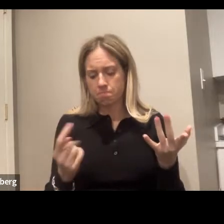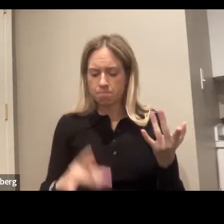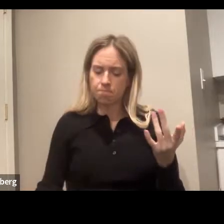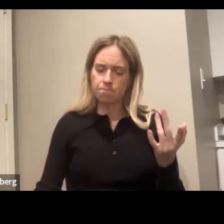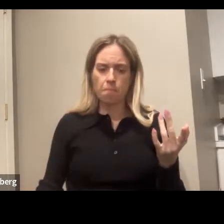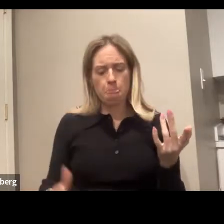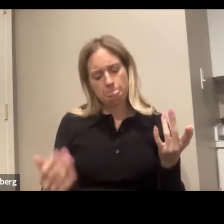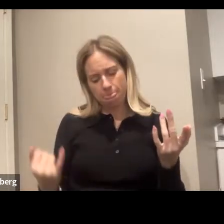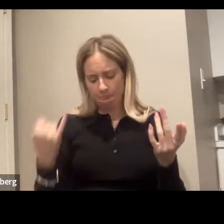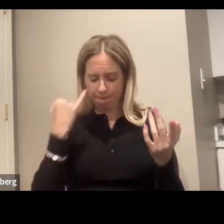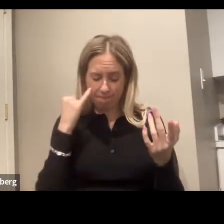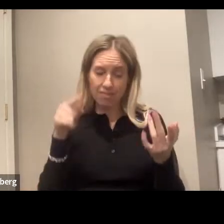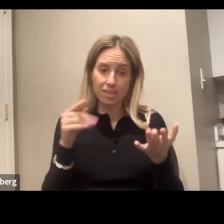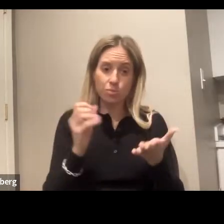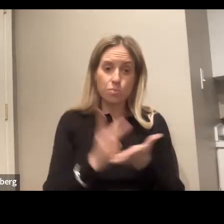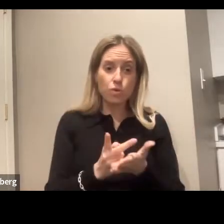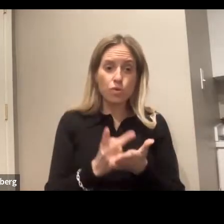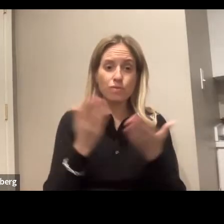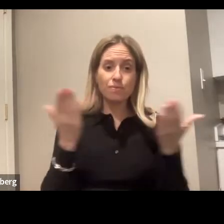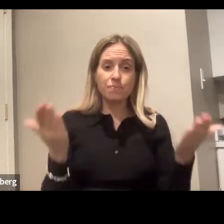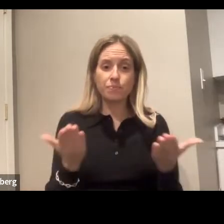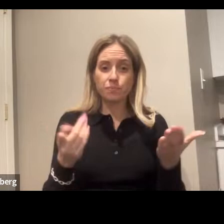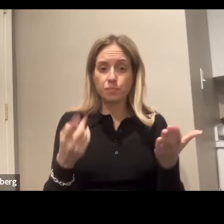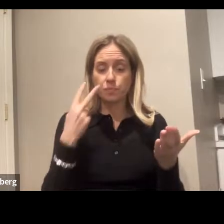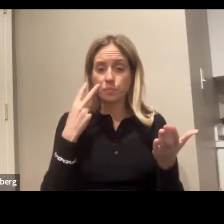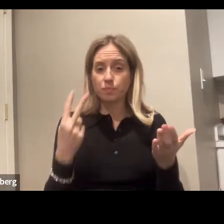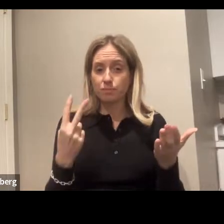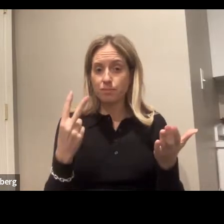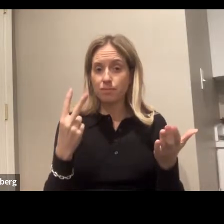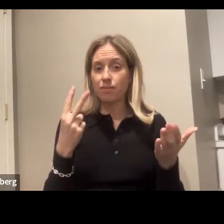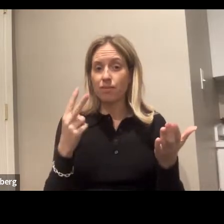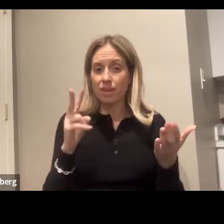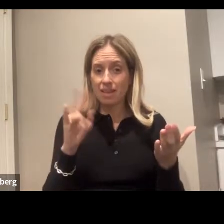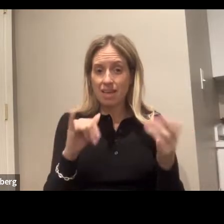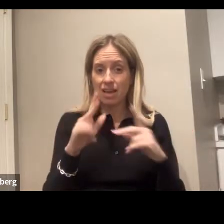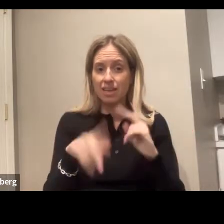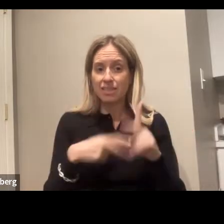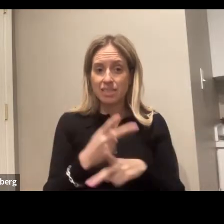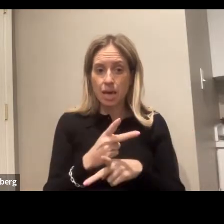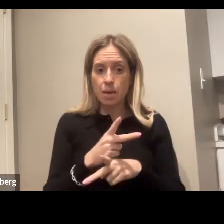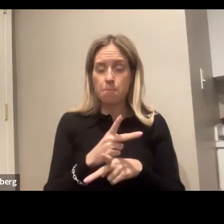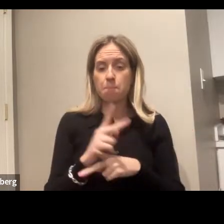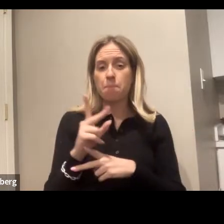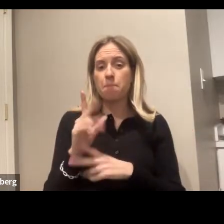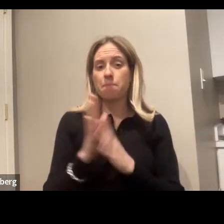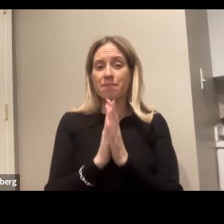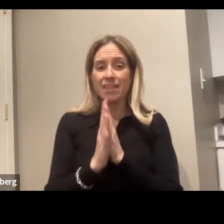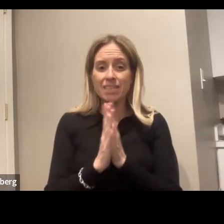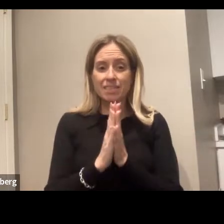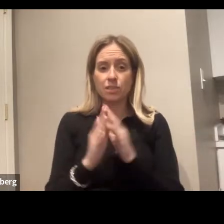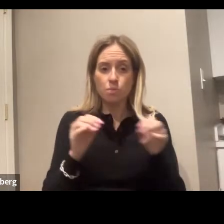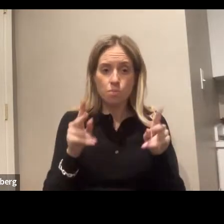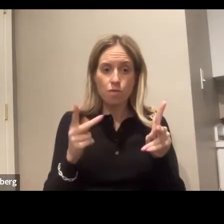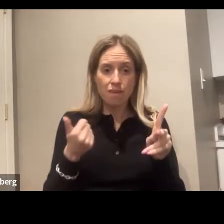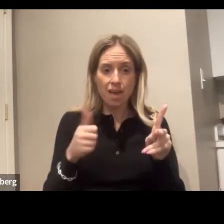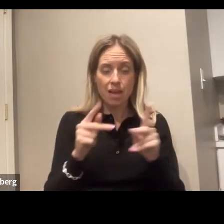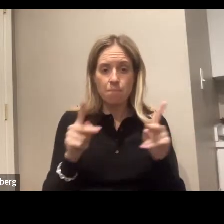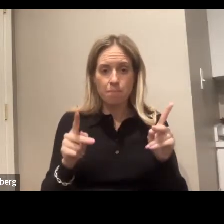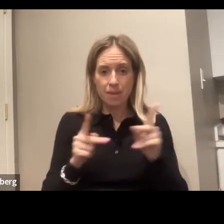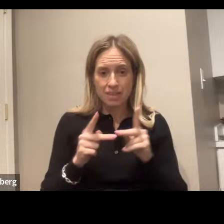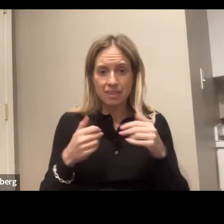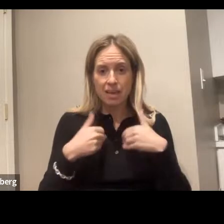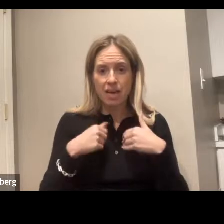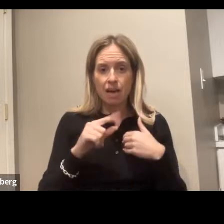if this was approved here, you would see that type of density approved anywhere. And there are zoning regulations for a